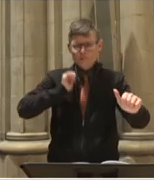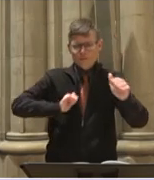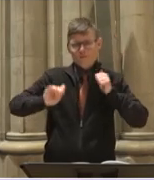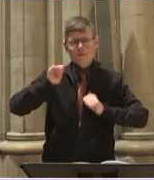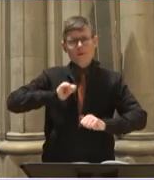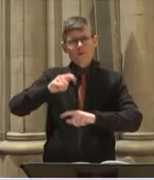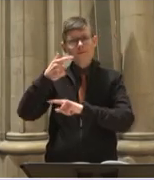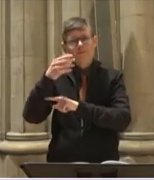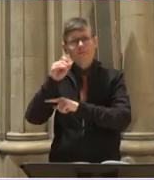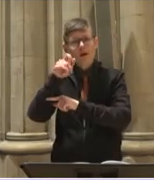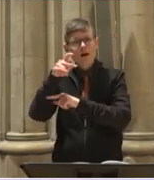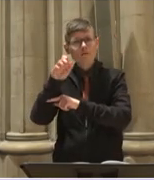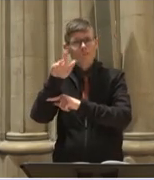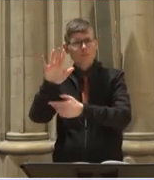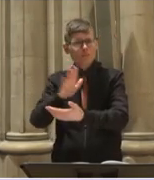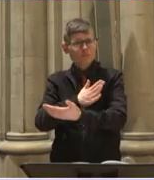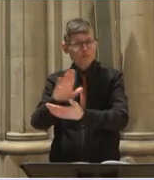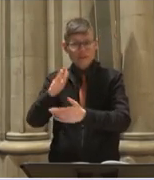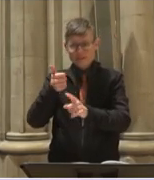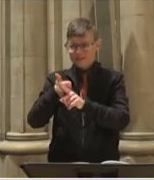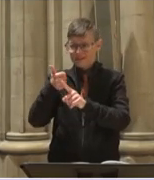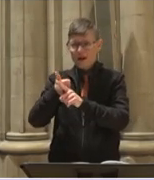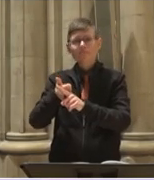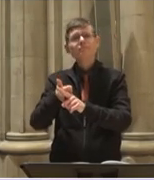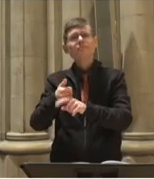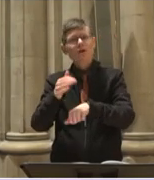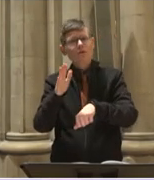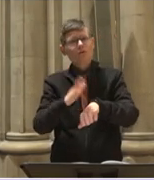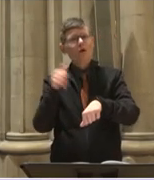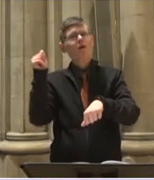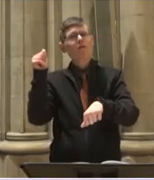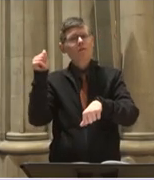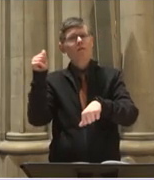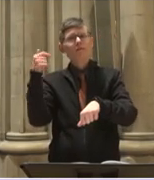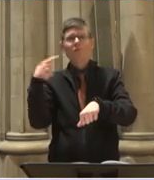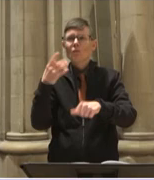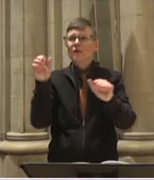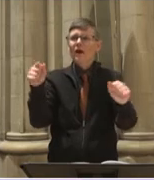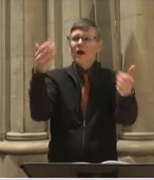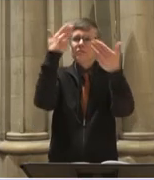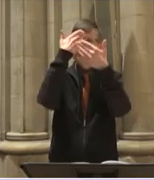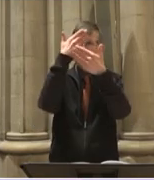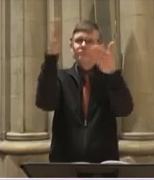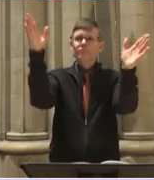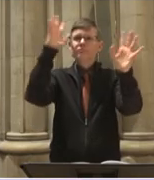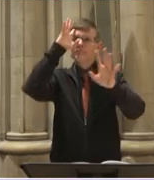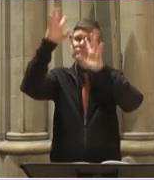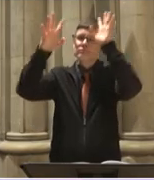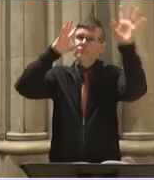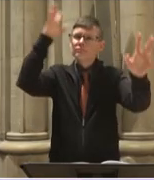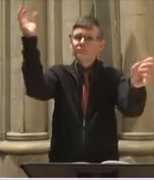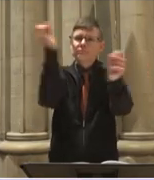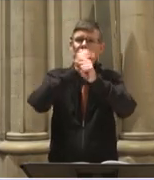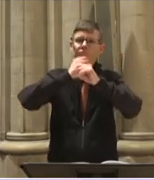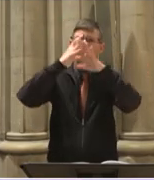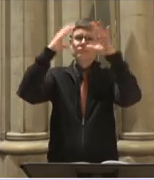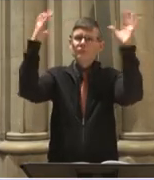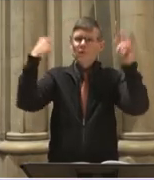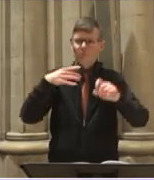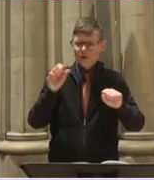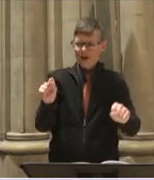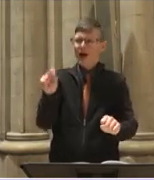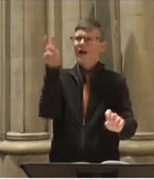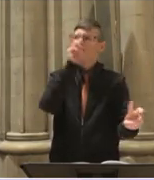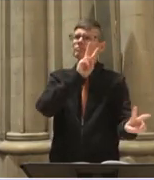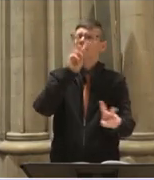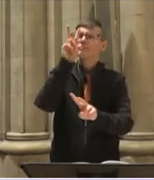is a call to expand our imaginations, so to truly envision